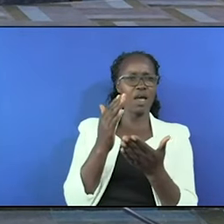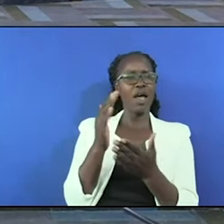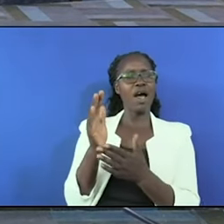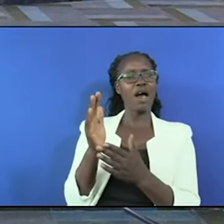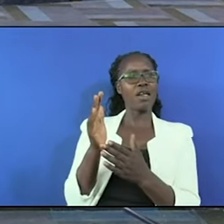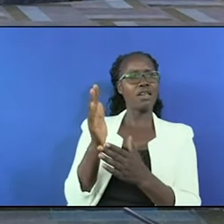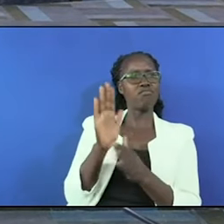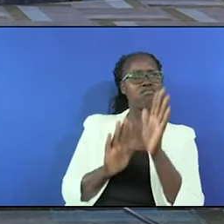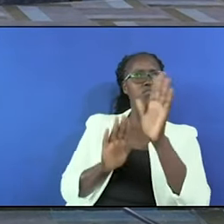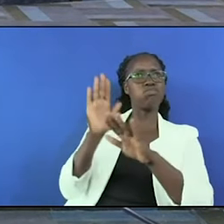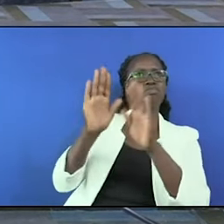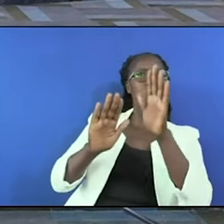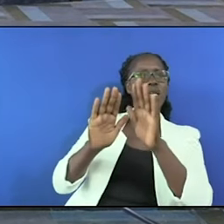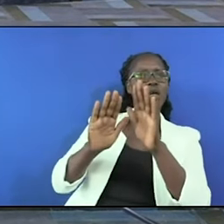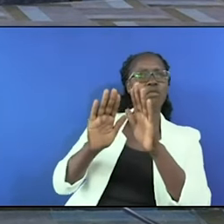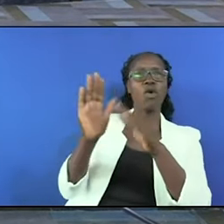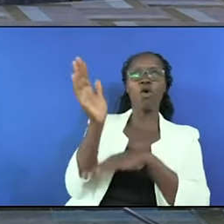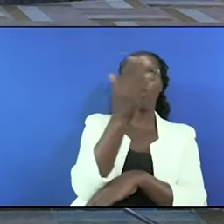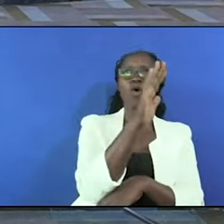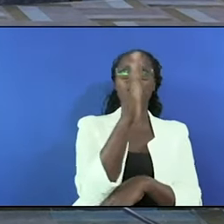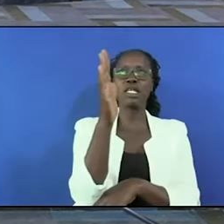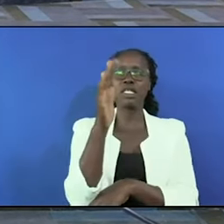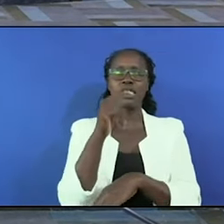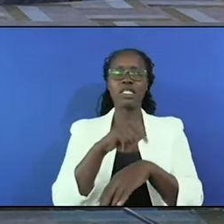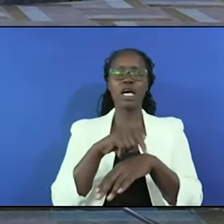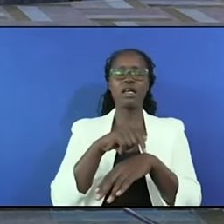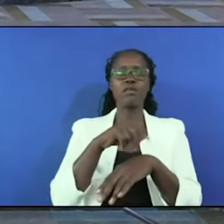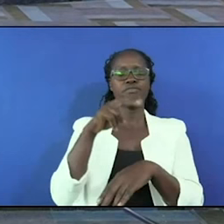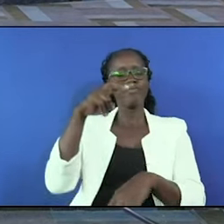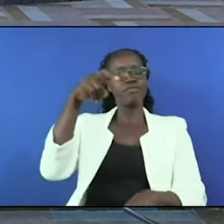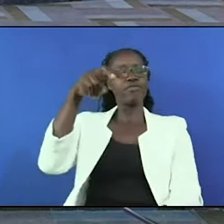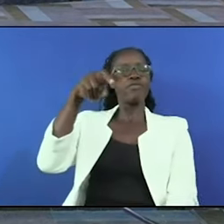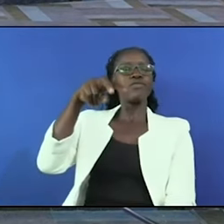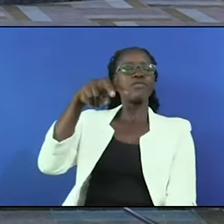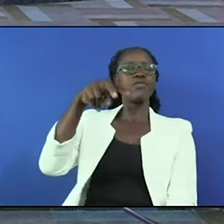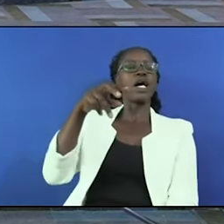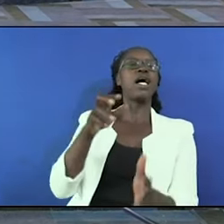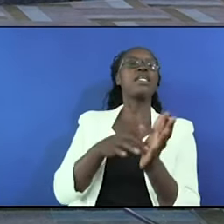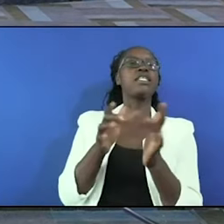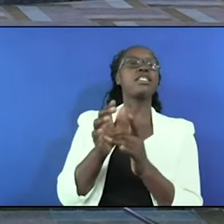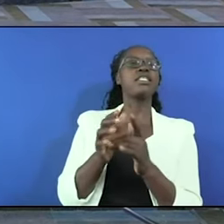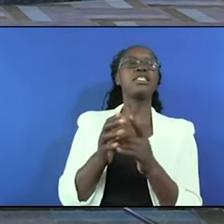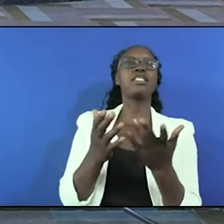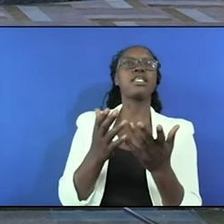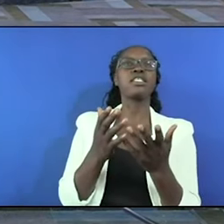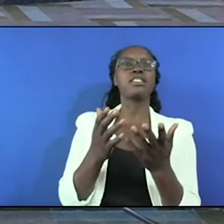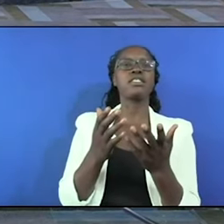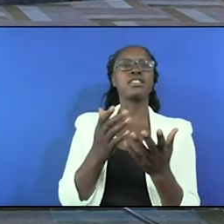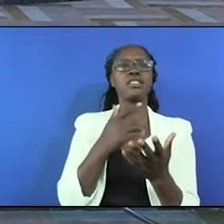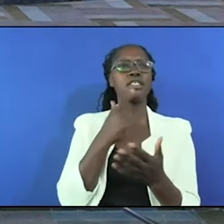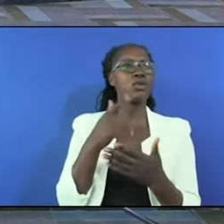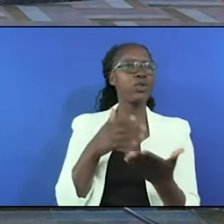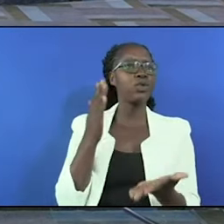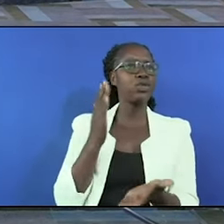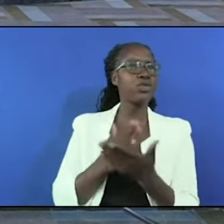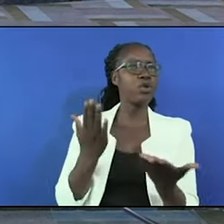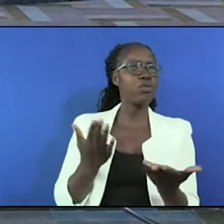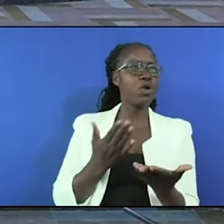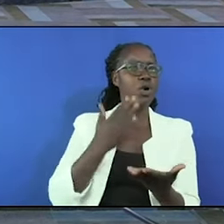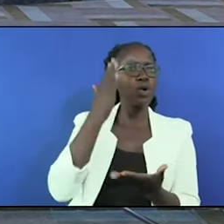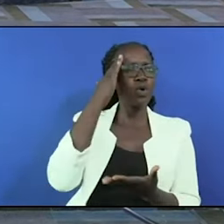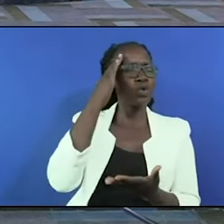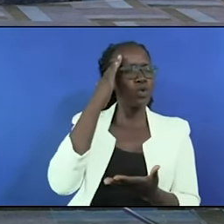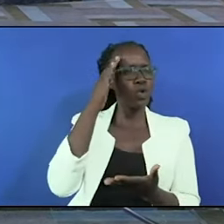tree, wanting to see Jesus. And the Bible says, Jesus did what? He stopped. Do you